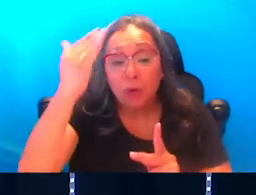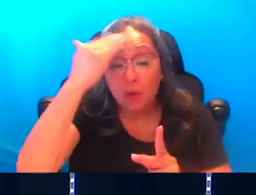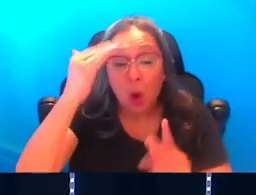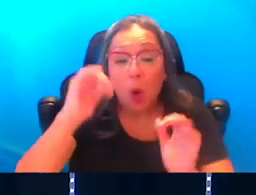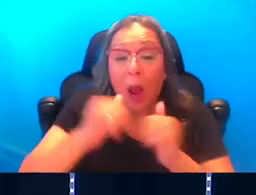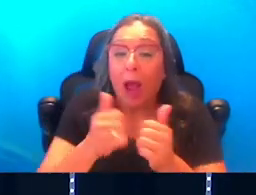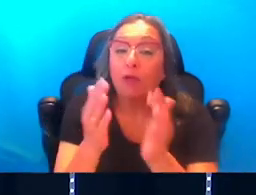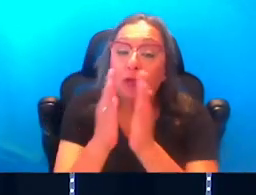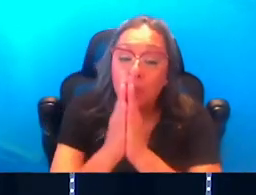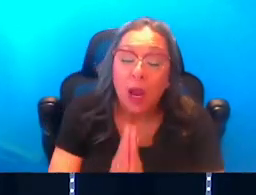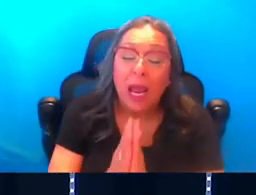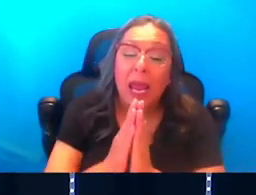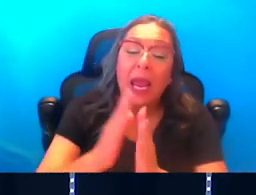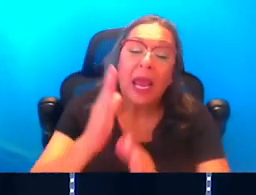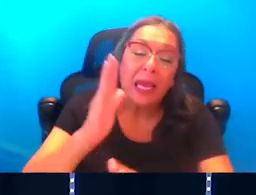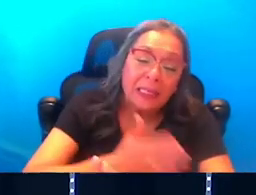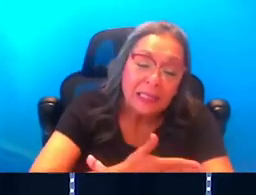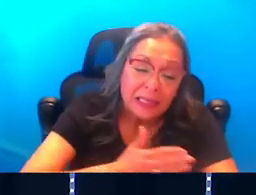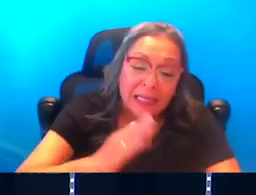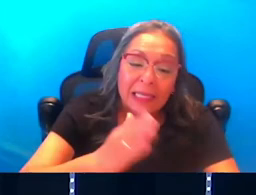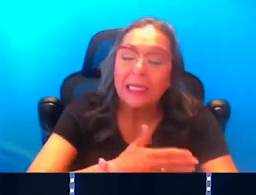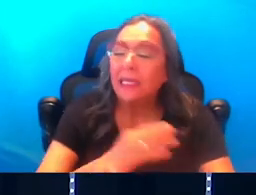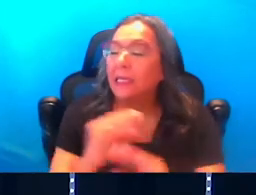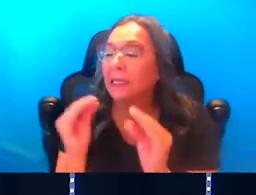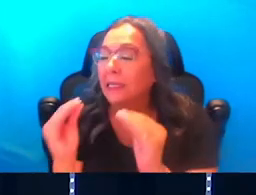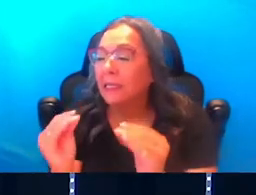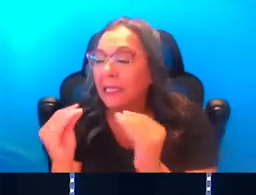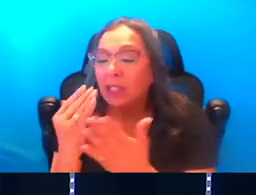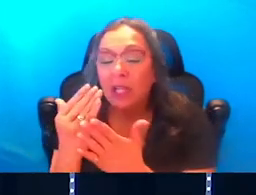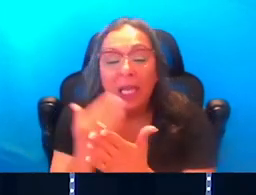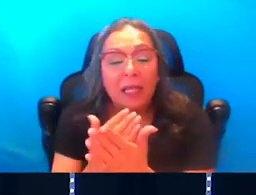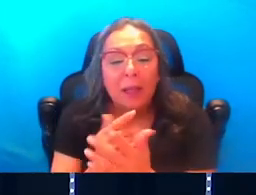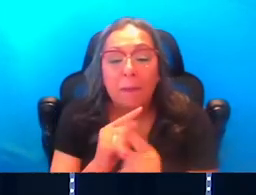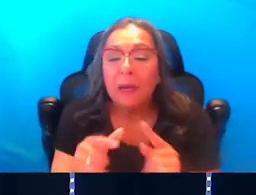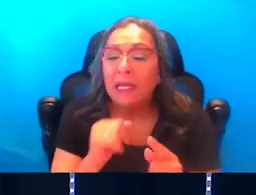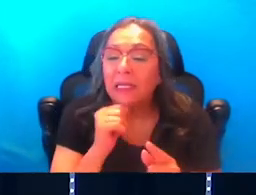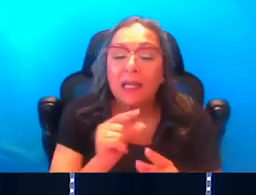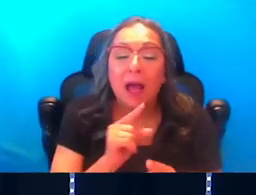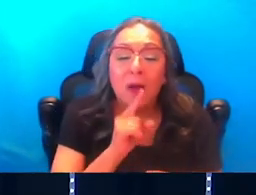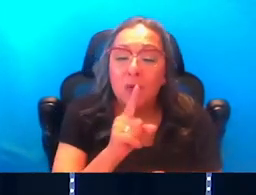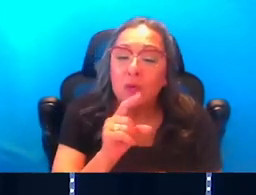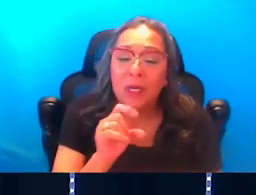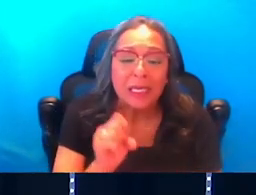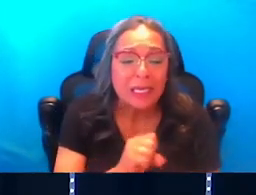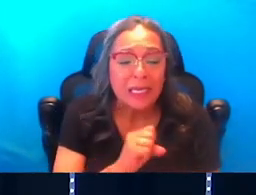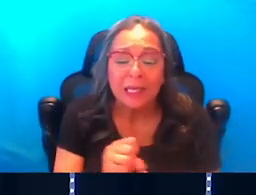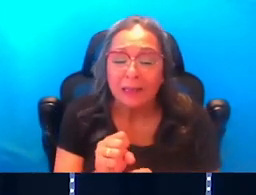the ministries and taught some of the lessons. But the truth is, it's not real in you.